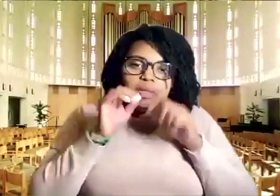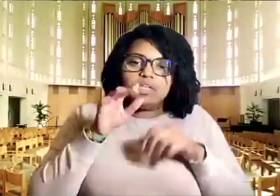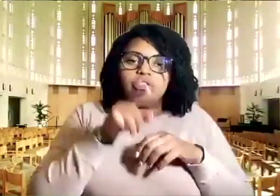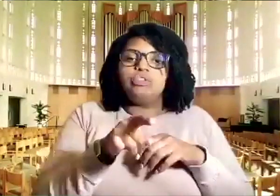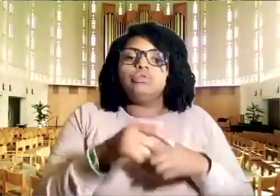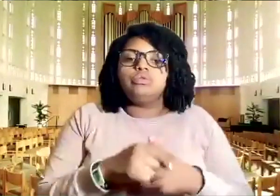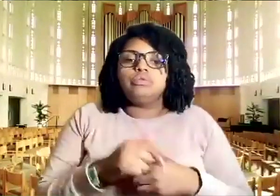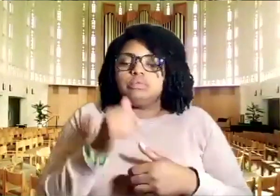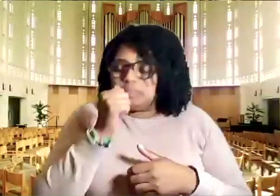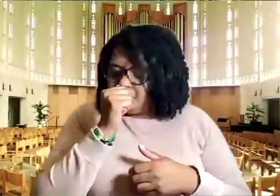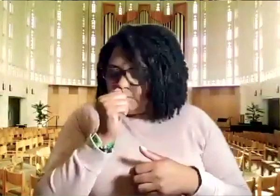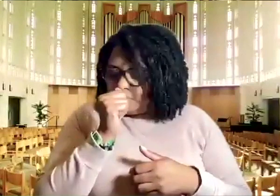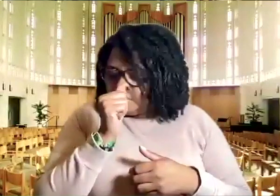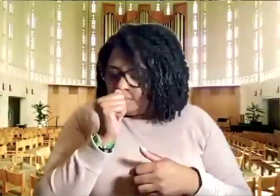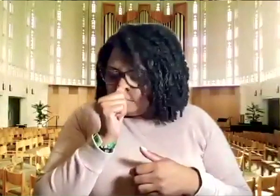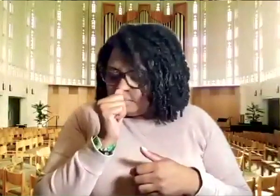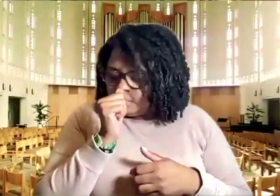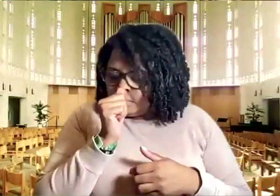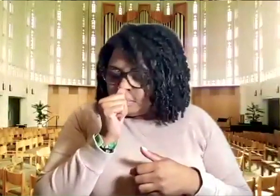with foolishness.